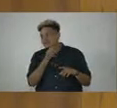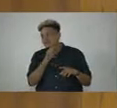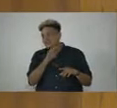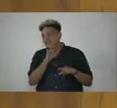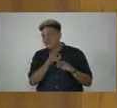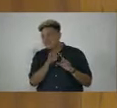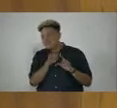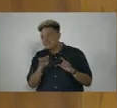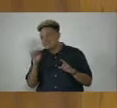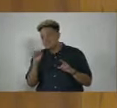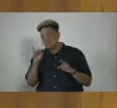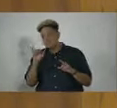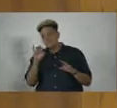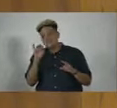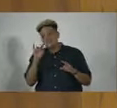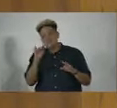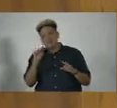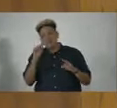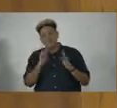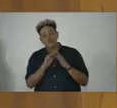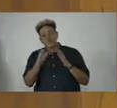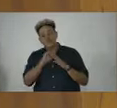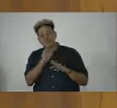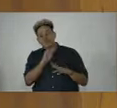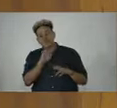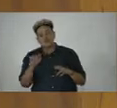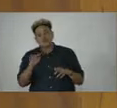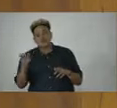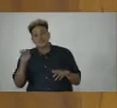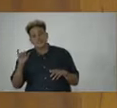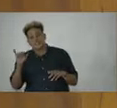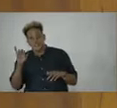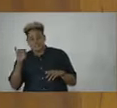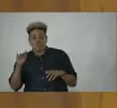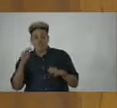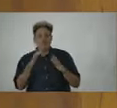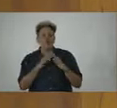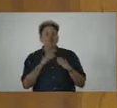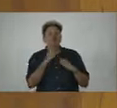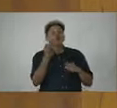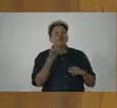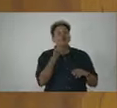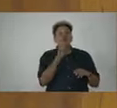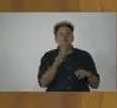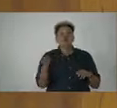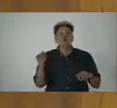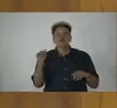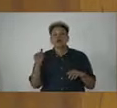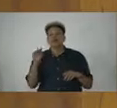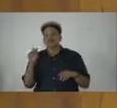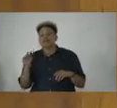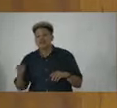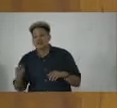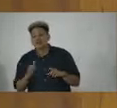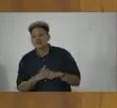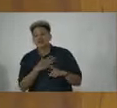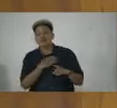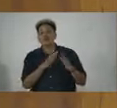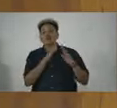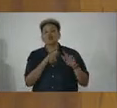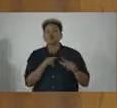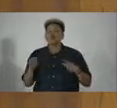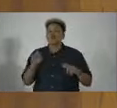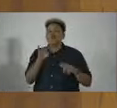Chesterfield to Seaford Town, Stewie to Seaford Town, Copetown to Akendown, White House to